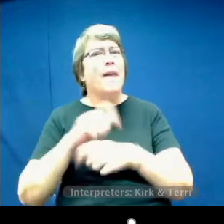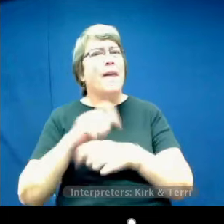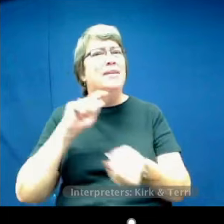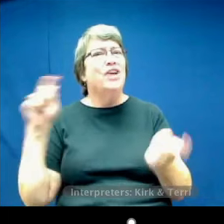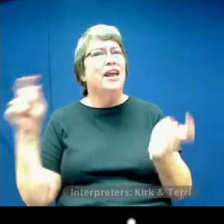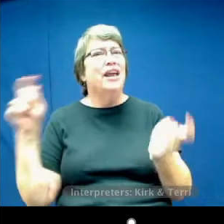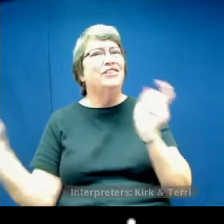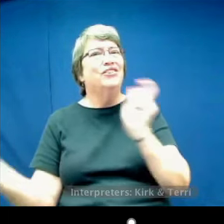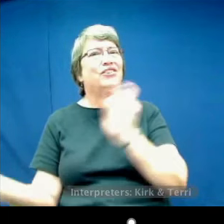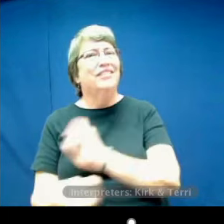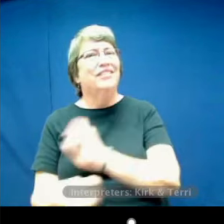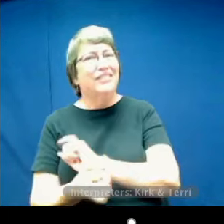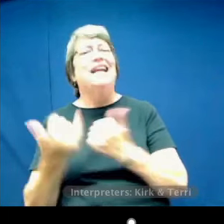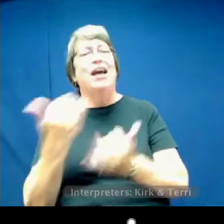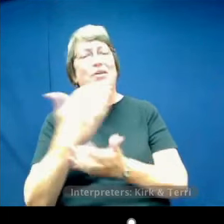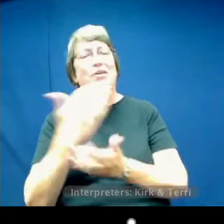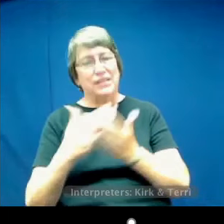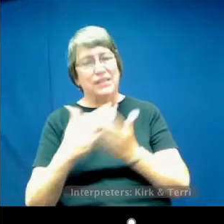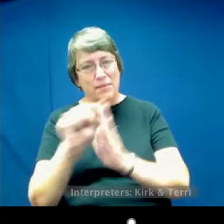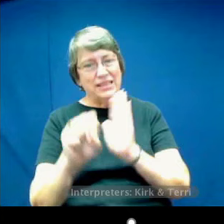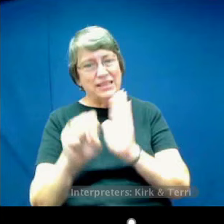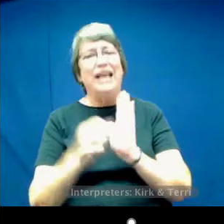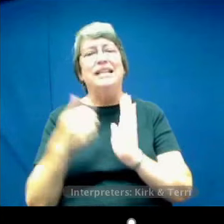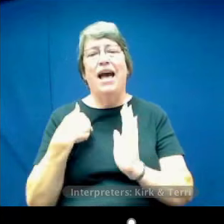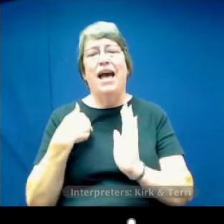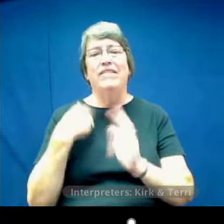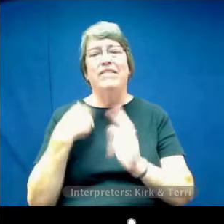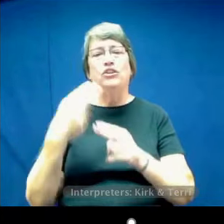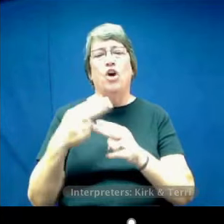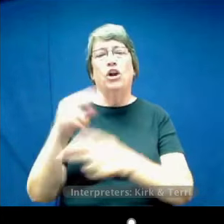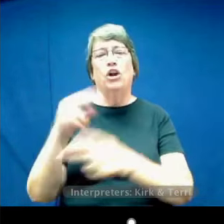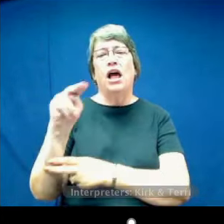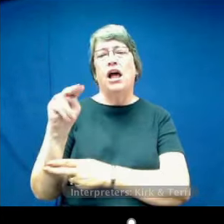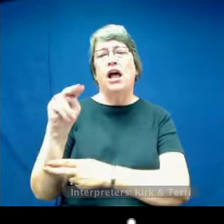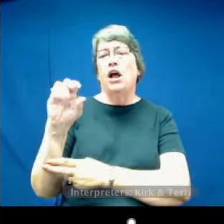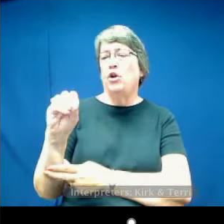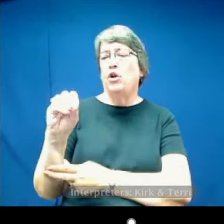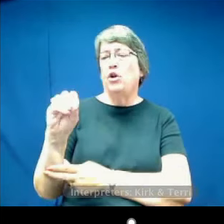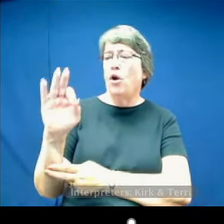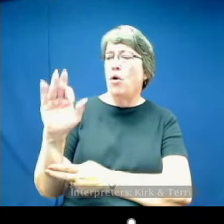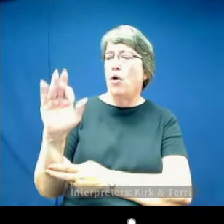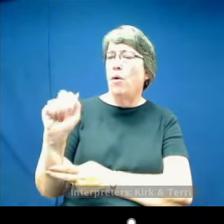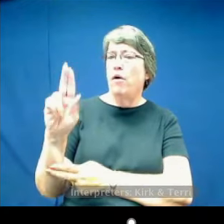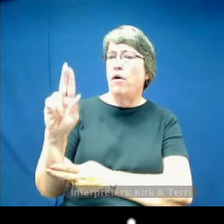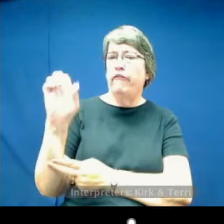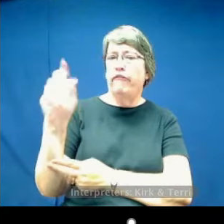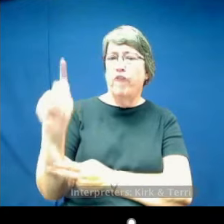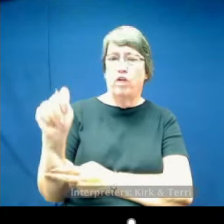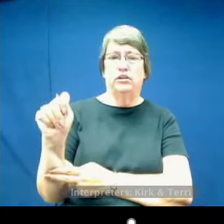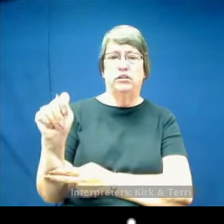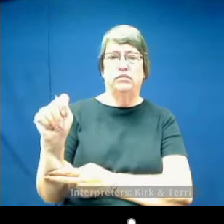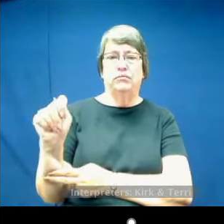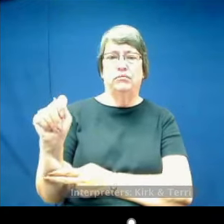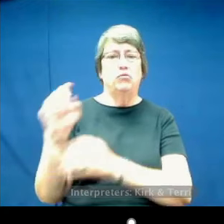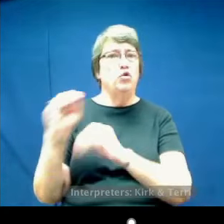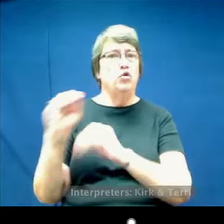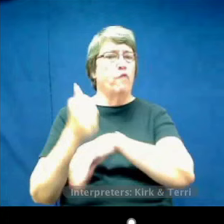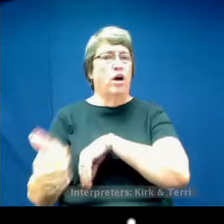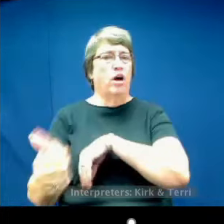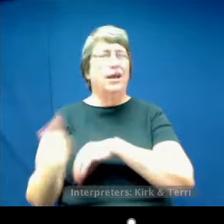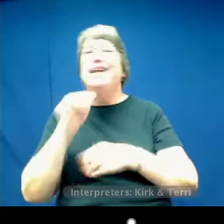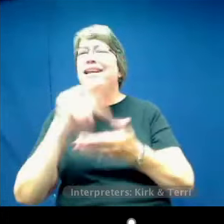no-fault divorce, and that's one in which neither the husband or the wife is officially blaming the other for